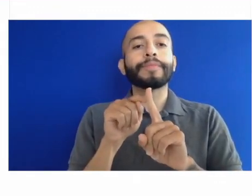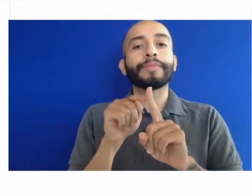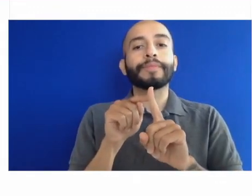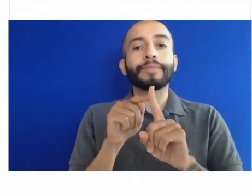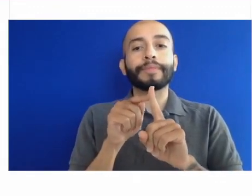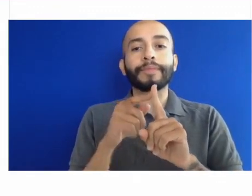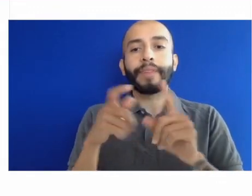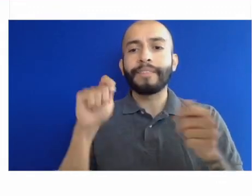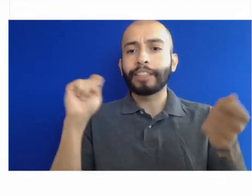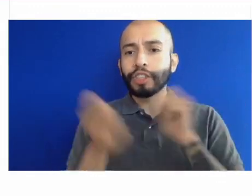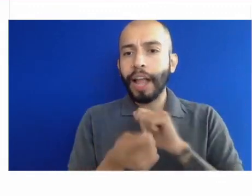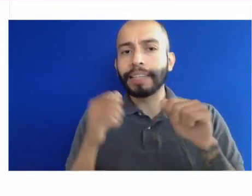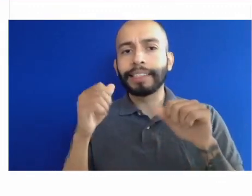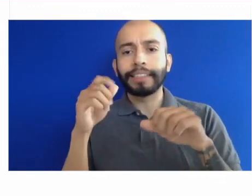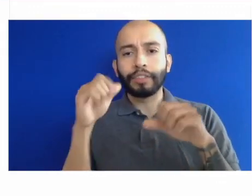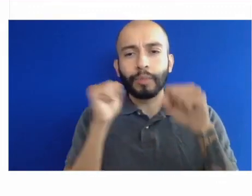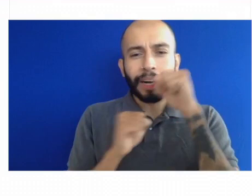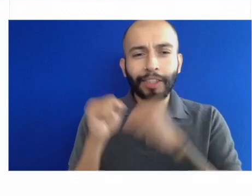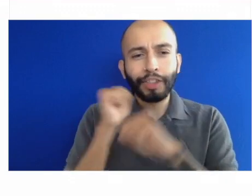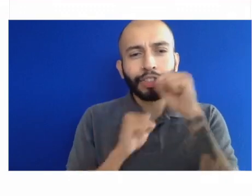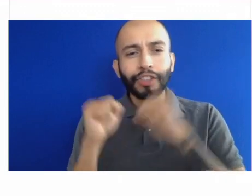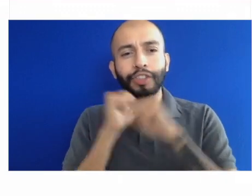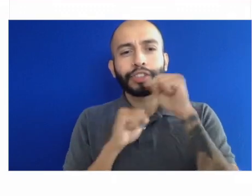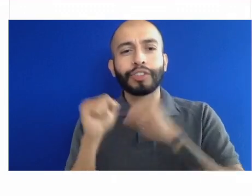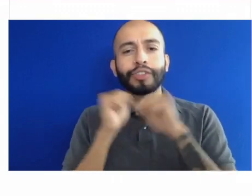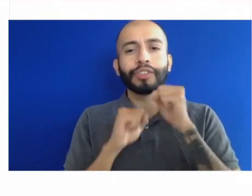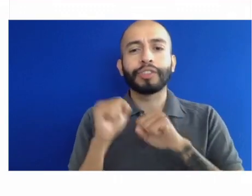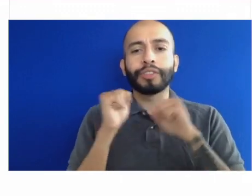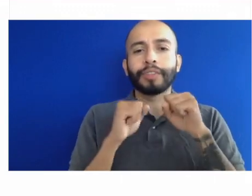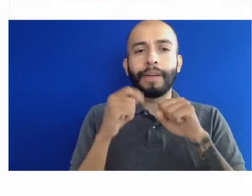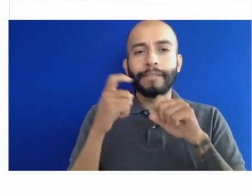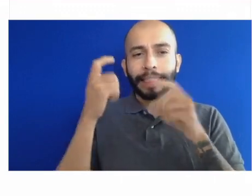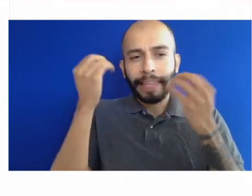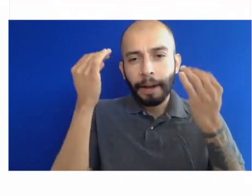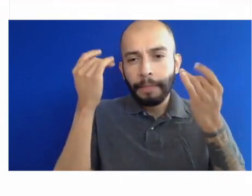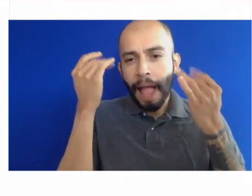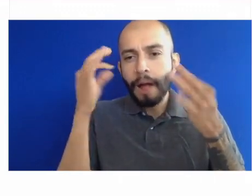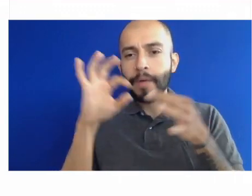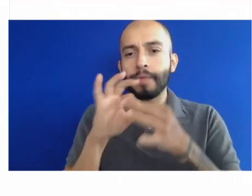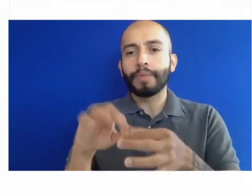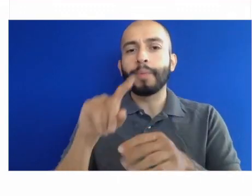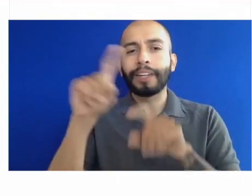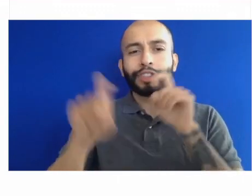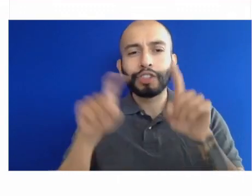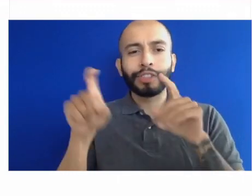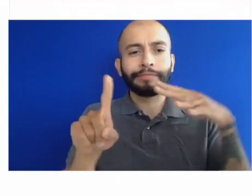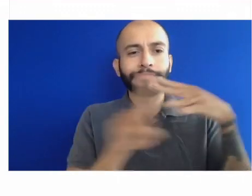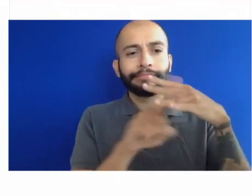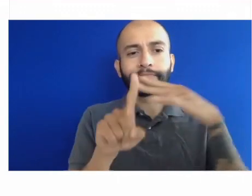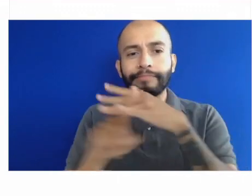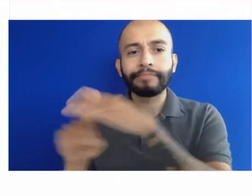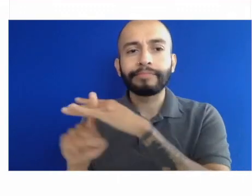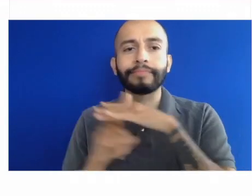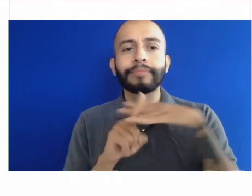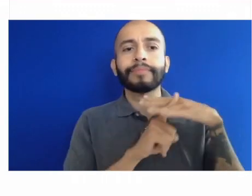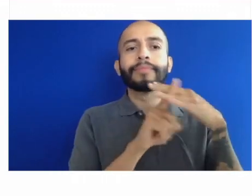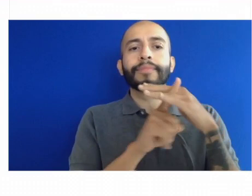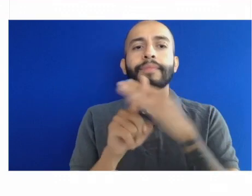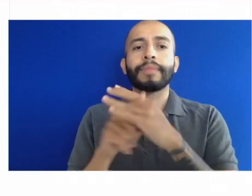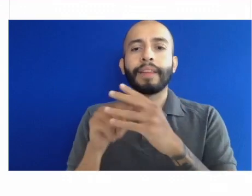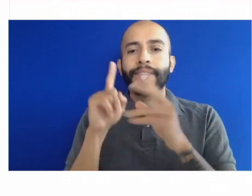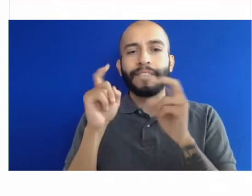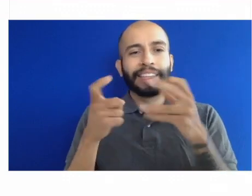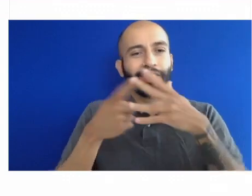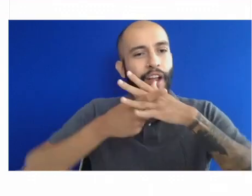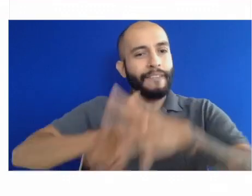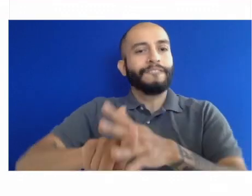there's a lot of questions that have come in. And I think that just to kick us off, kind of, many of these presentations have